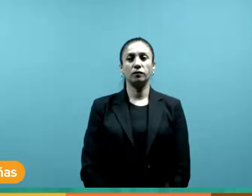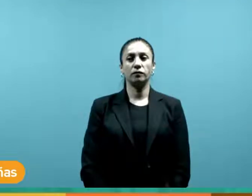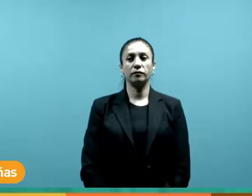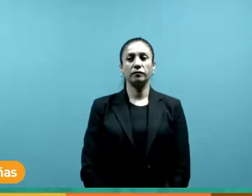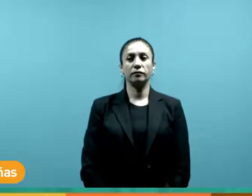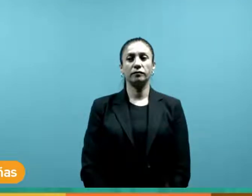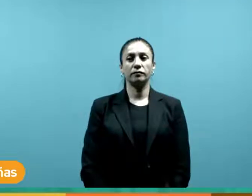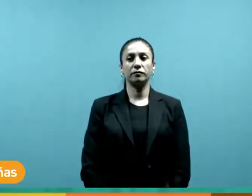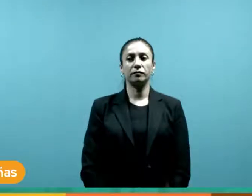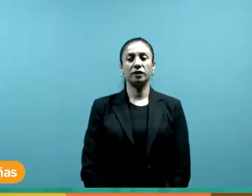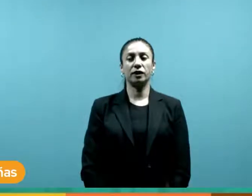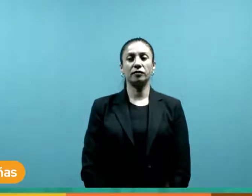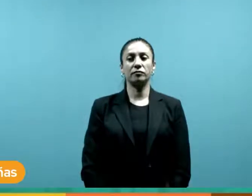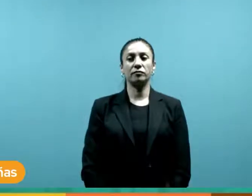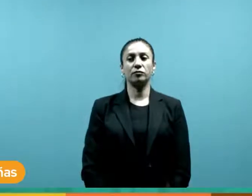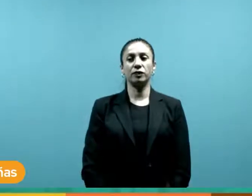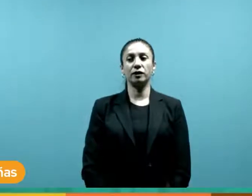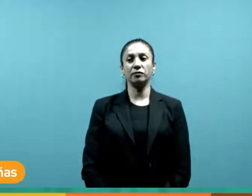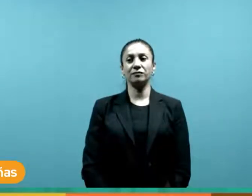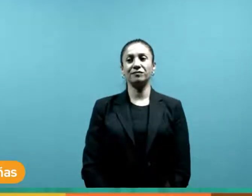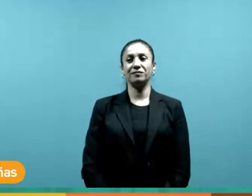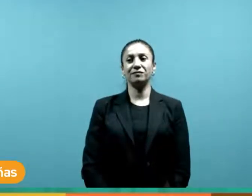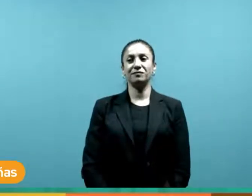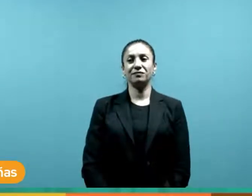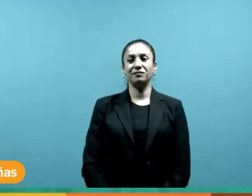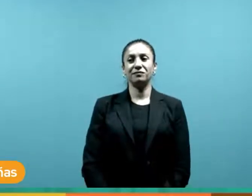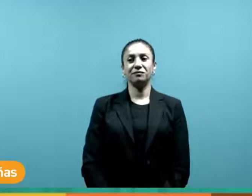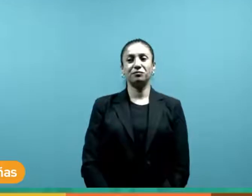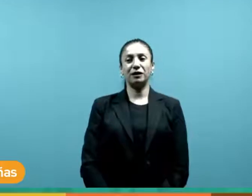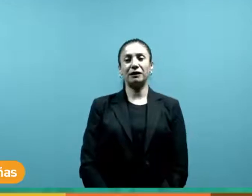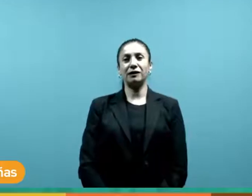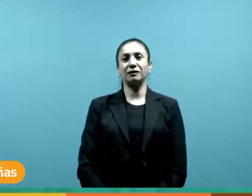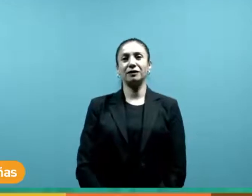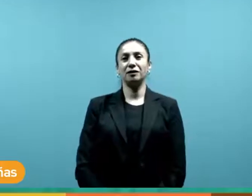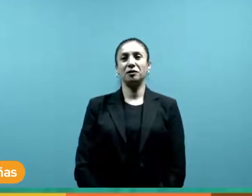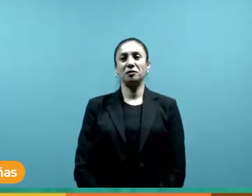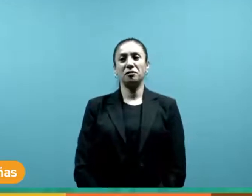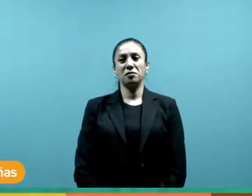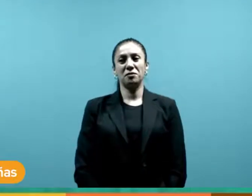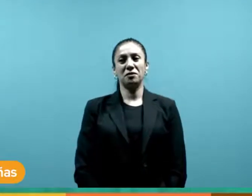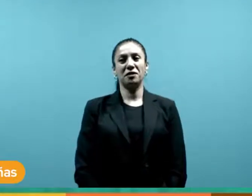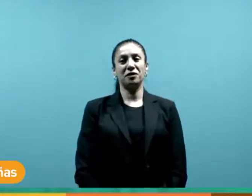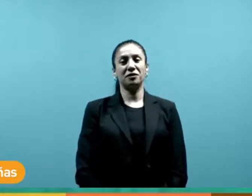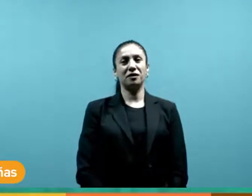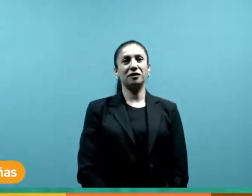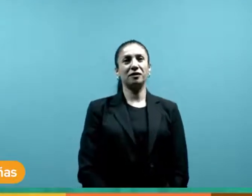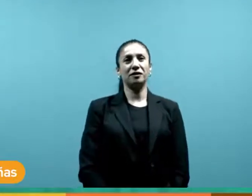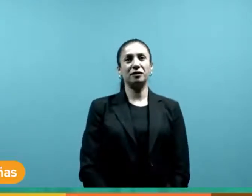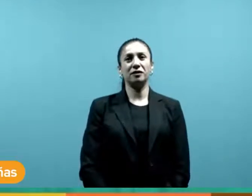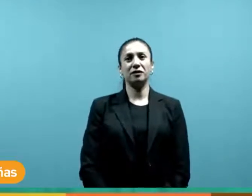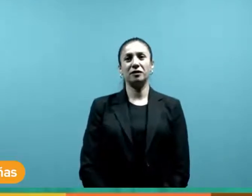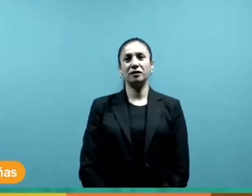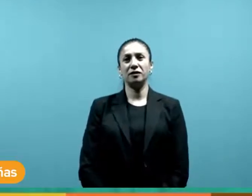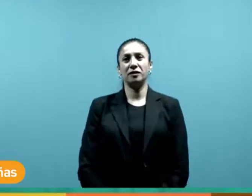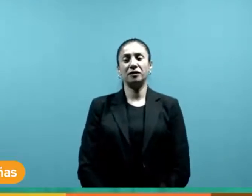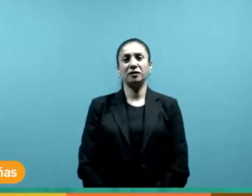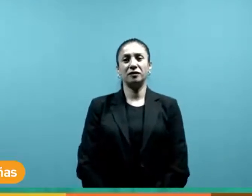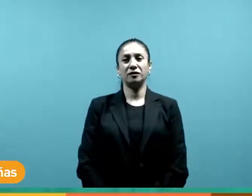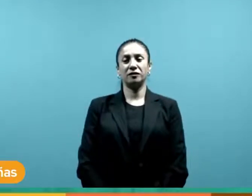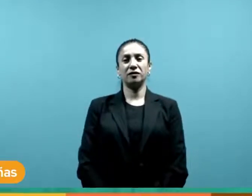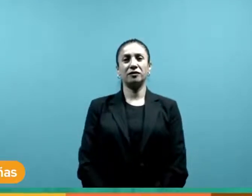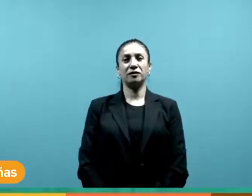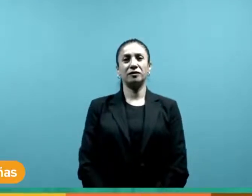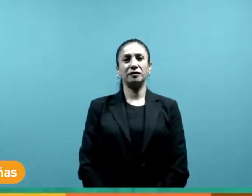This question is asked many times, and people ask two questions. One question